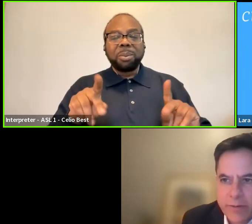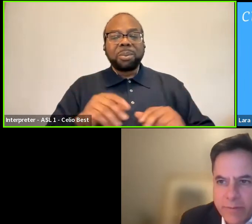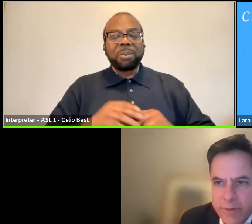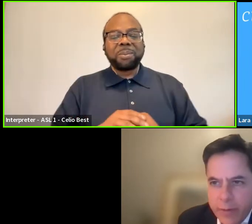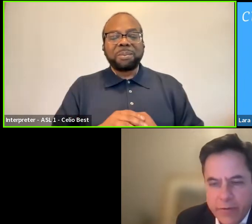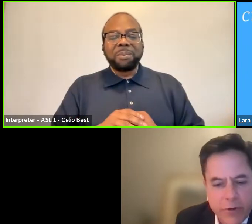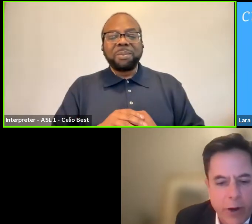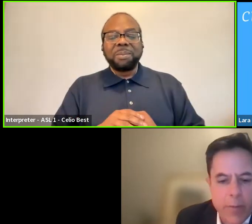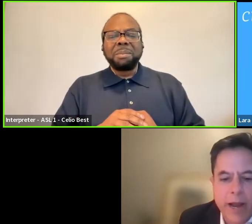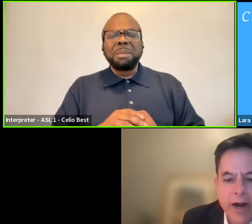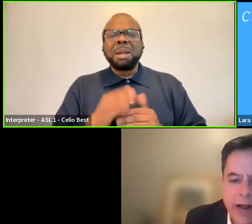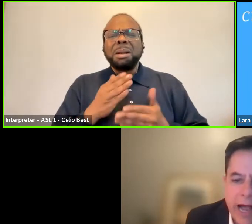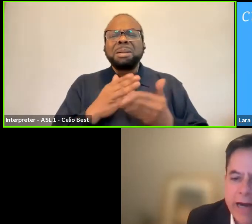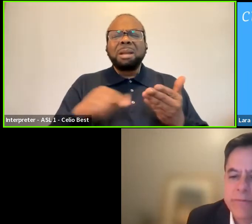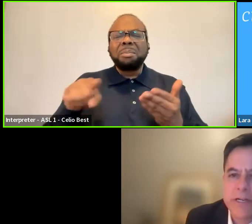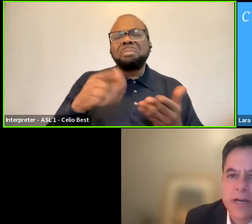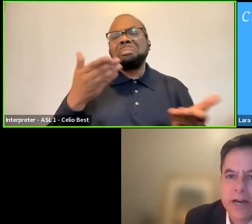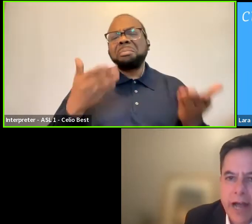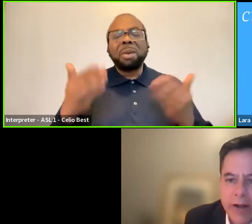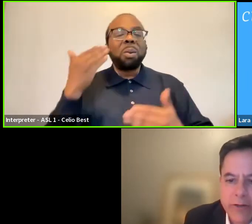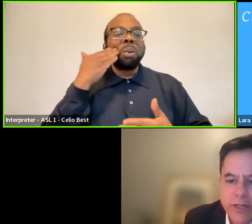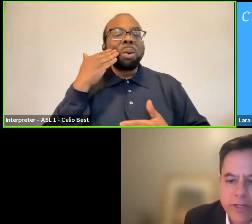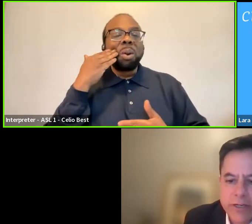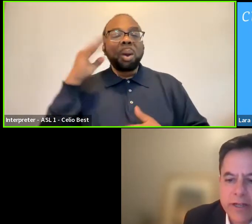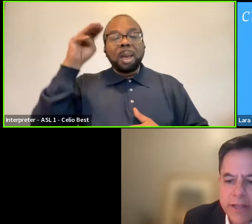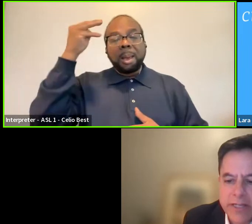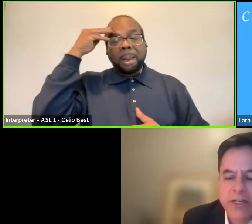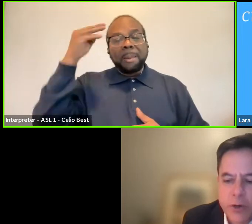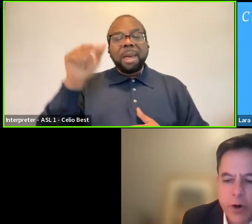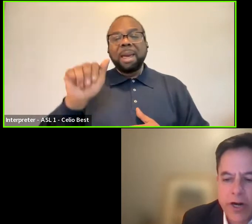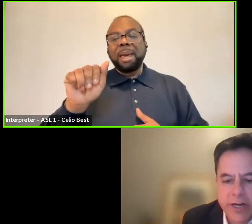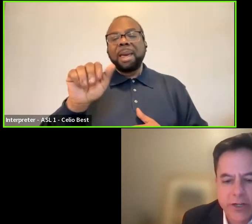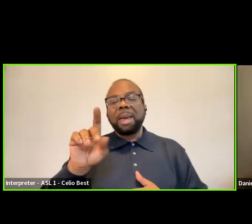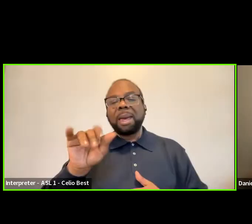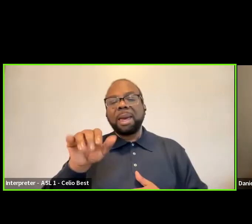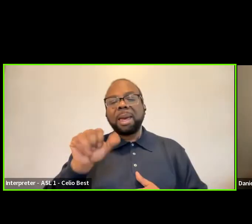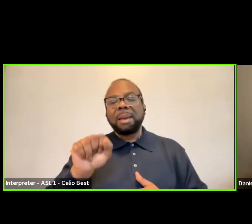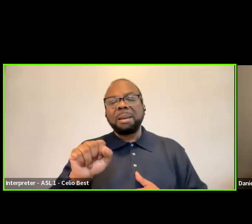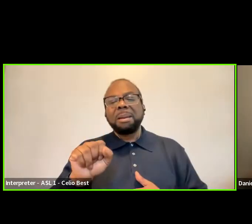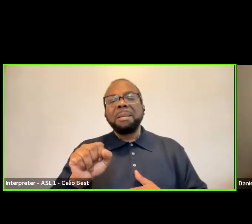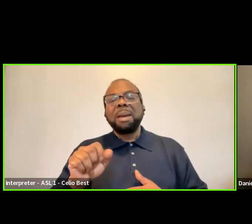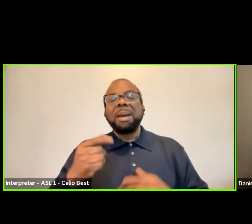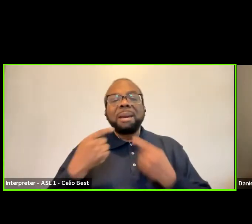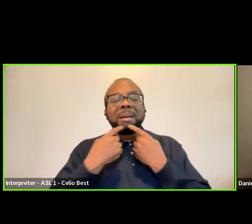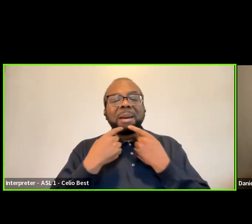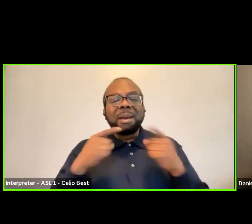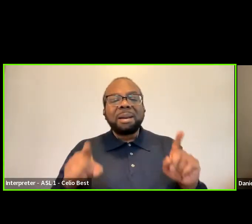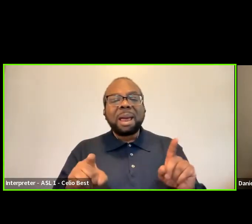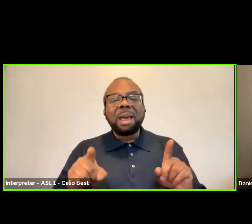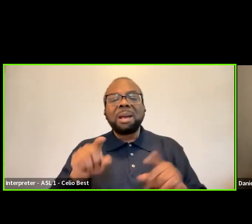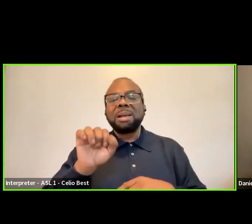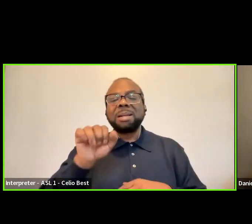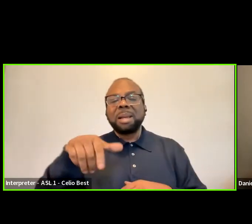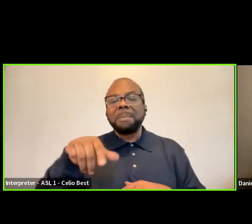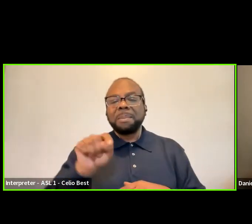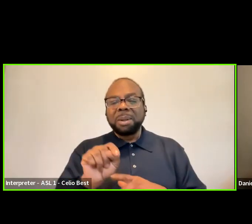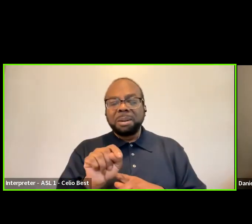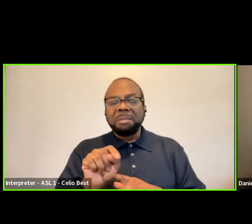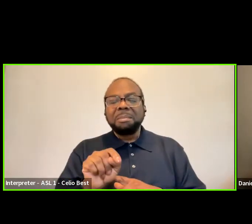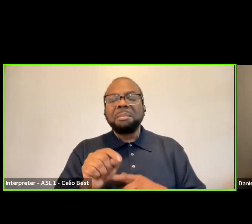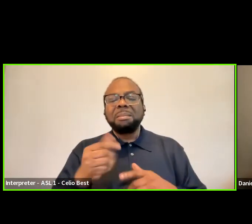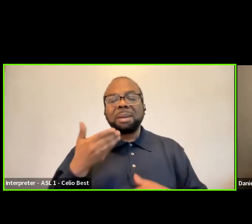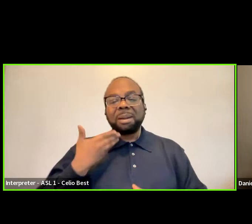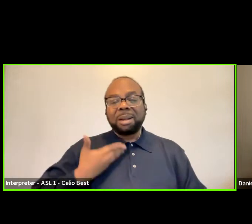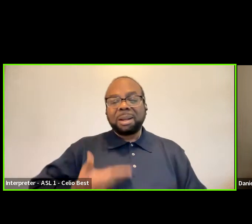As some of you know, Mayor Adams announced this historic initiative in September. And I